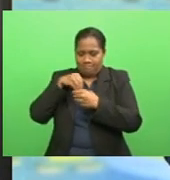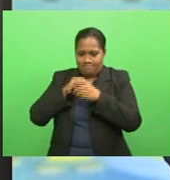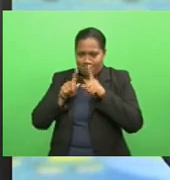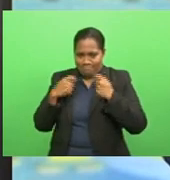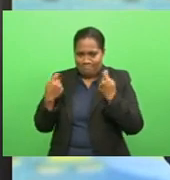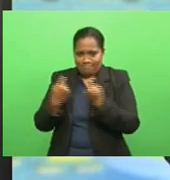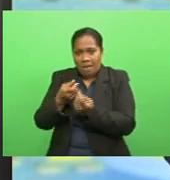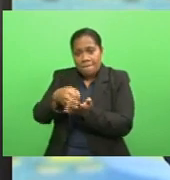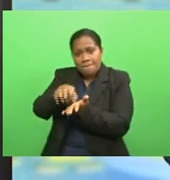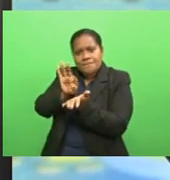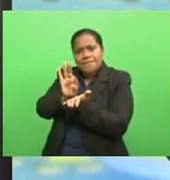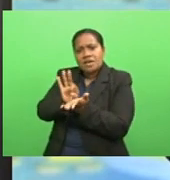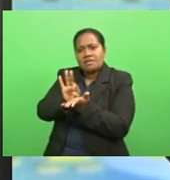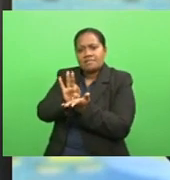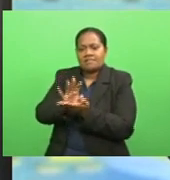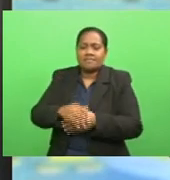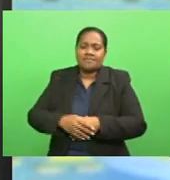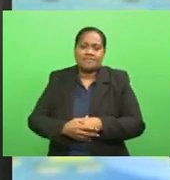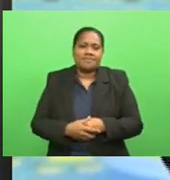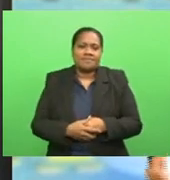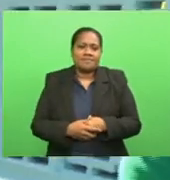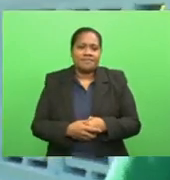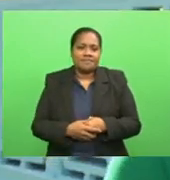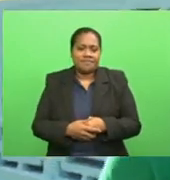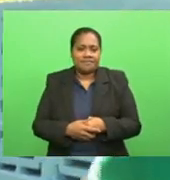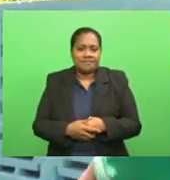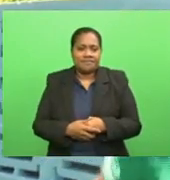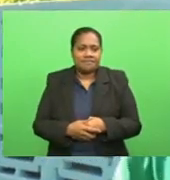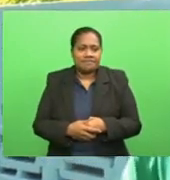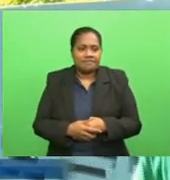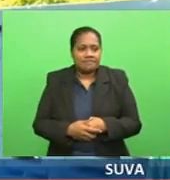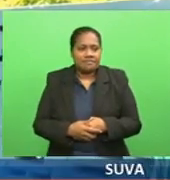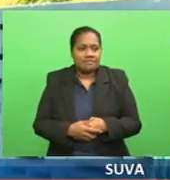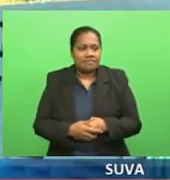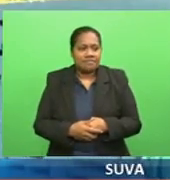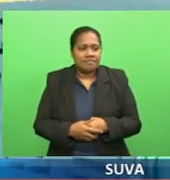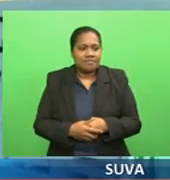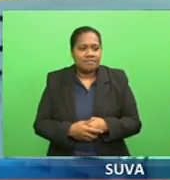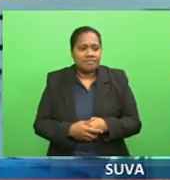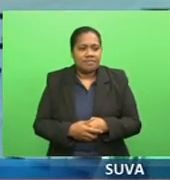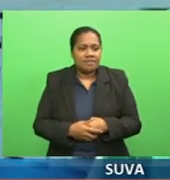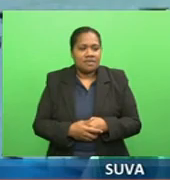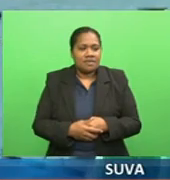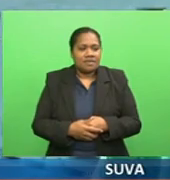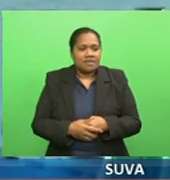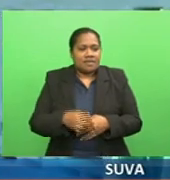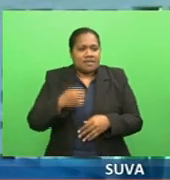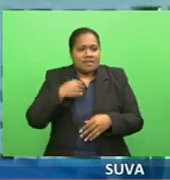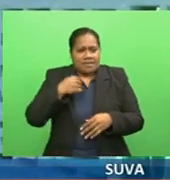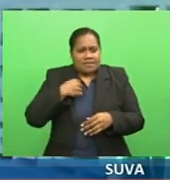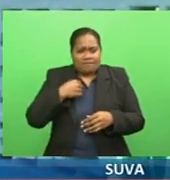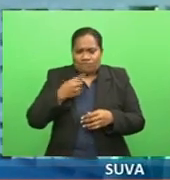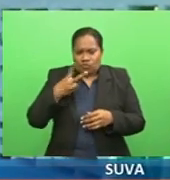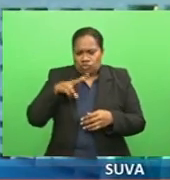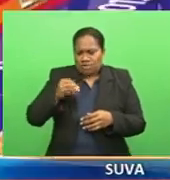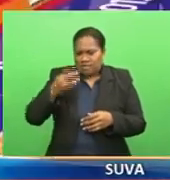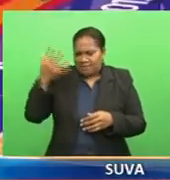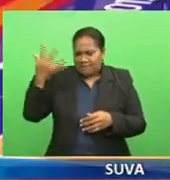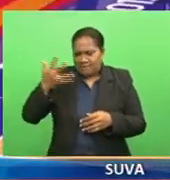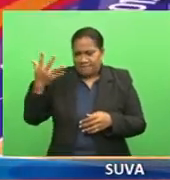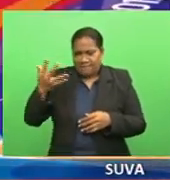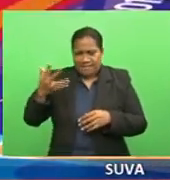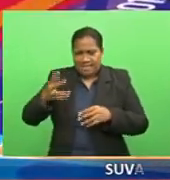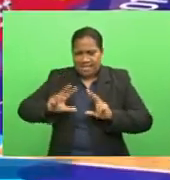season. Karaleni Tavi has more. After failing to make the squad in the 2015 Netball World